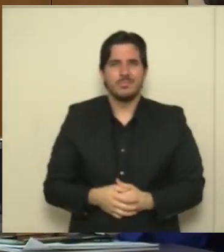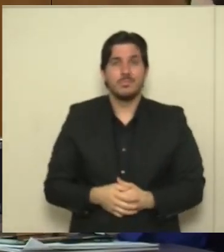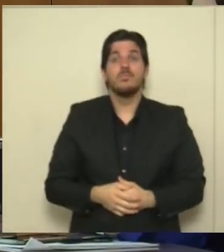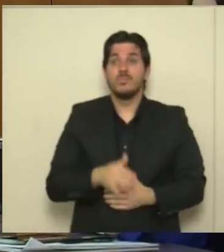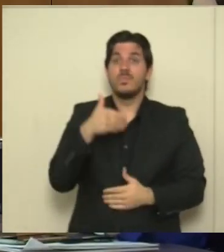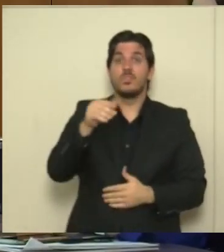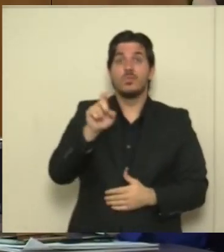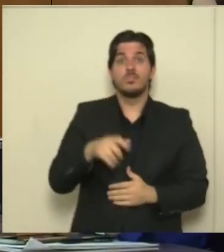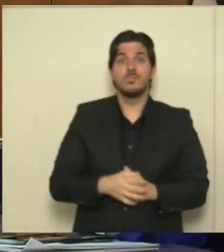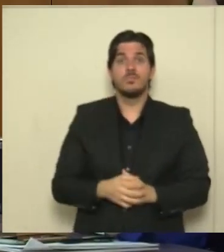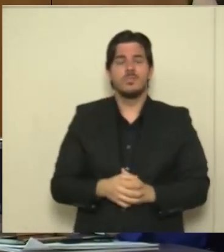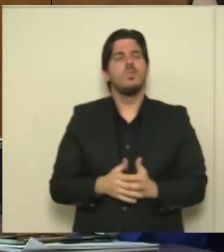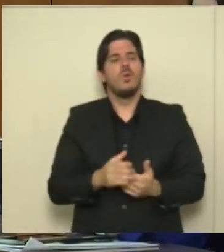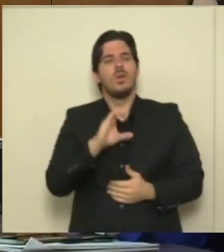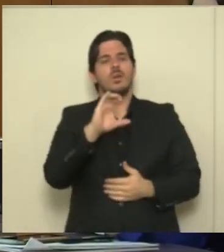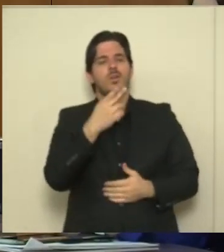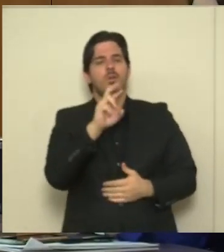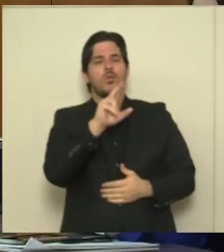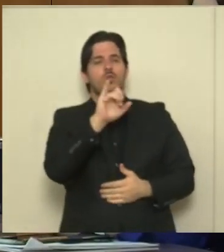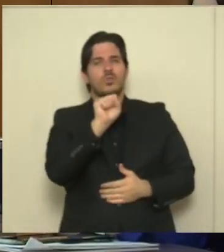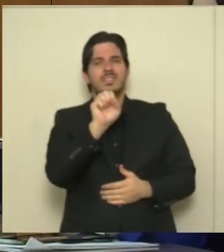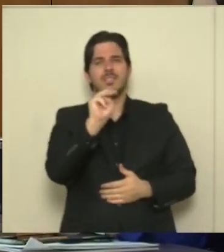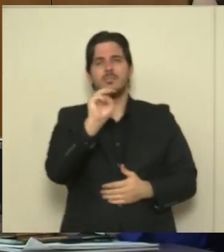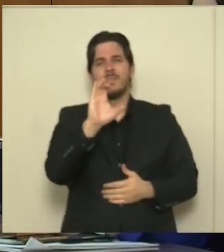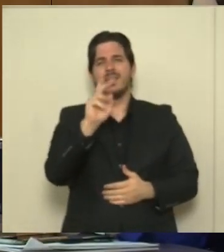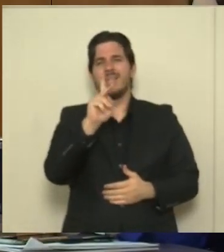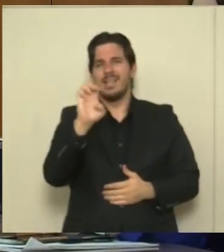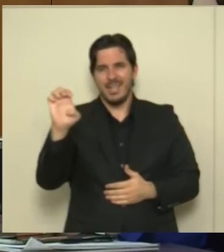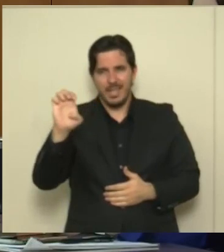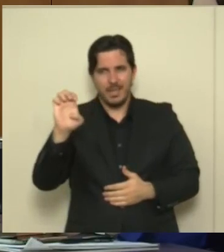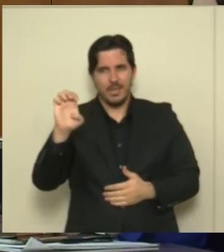you're unmuted. Go right ahead.